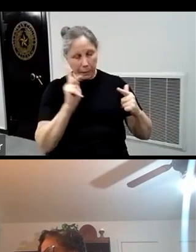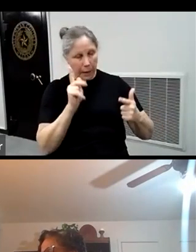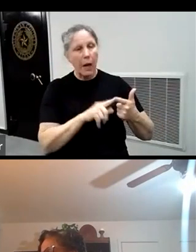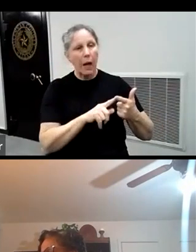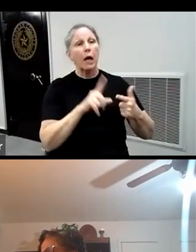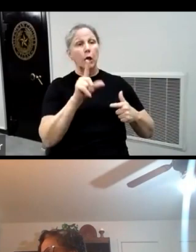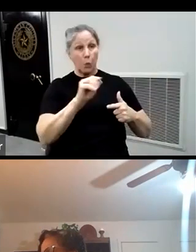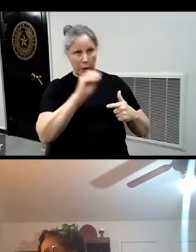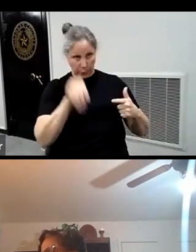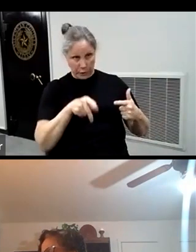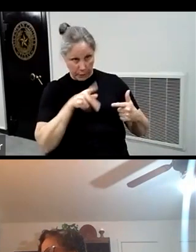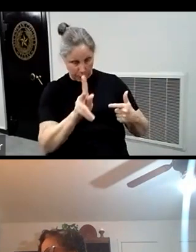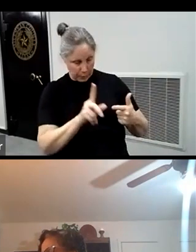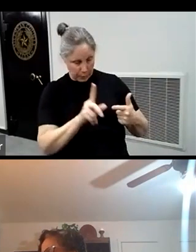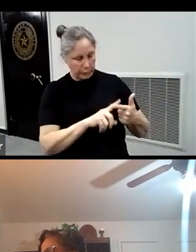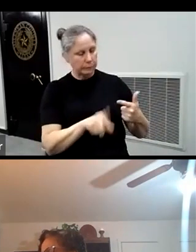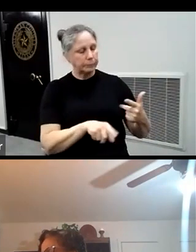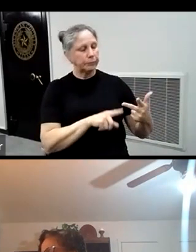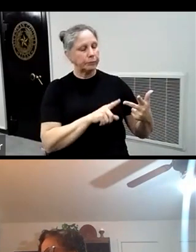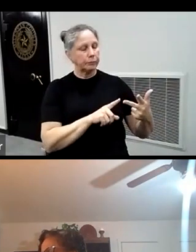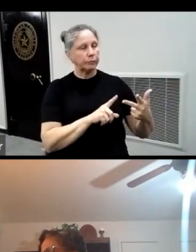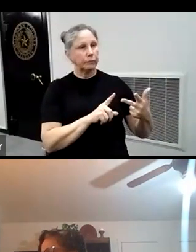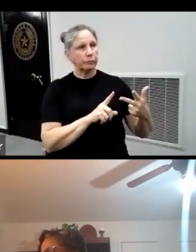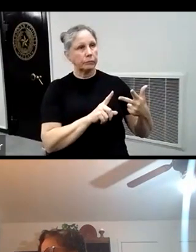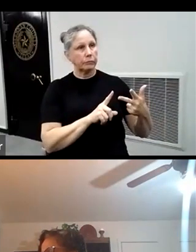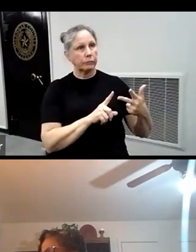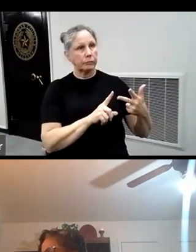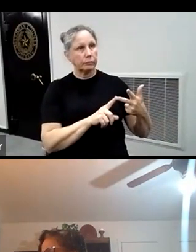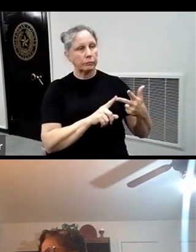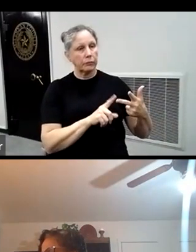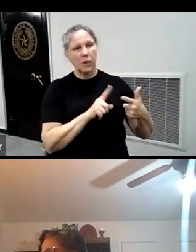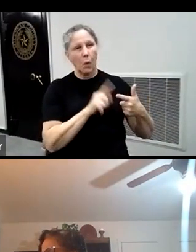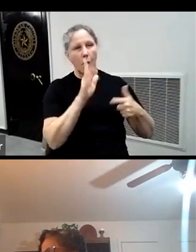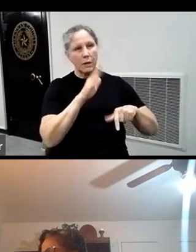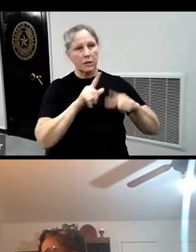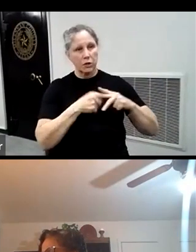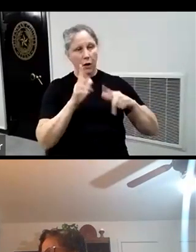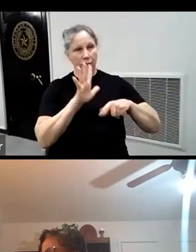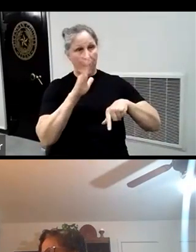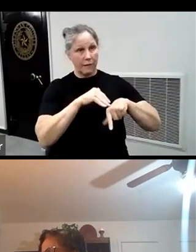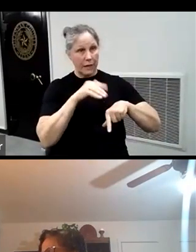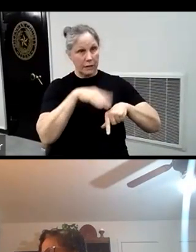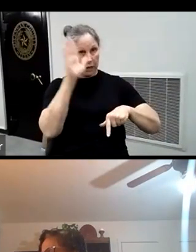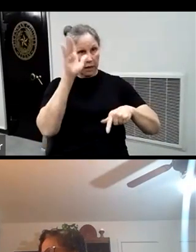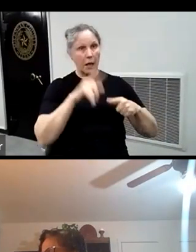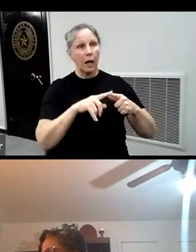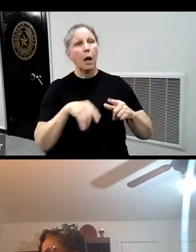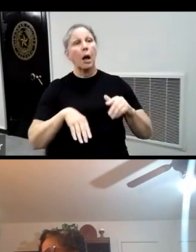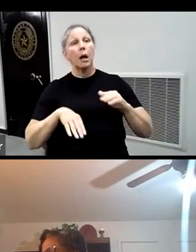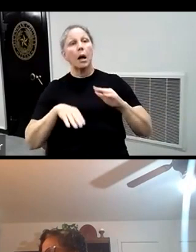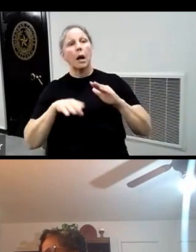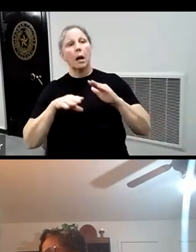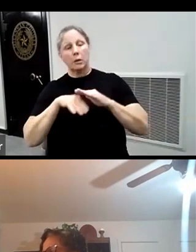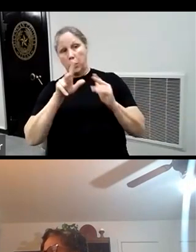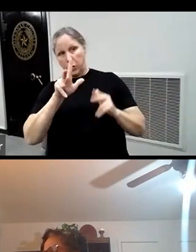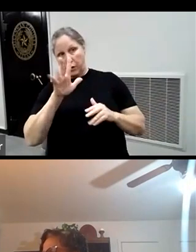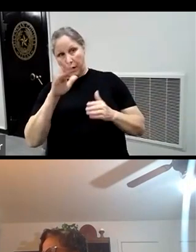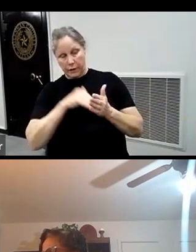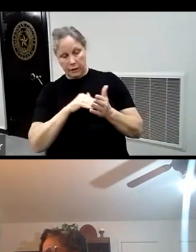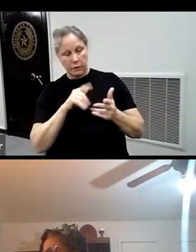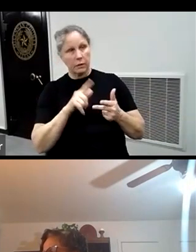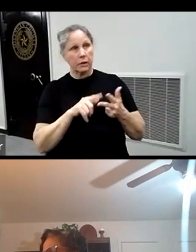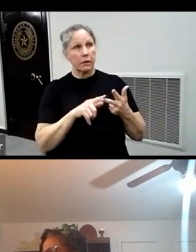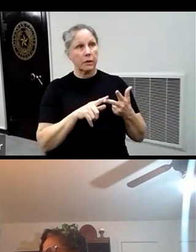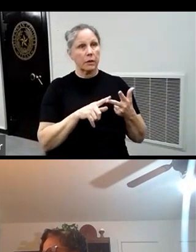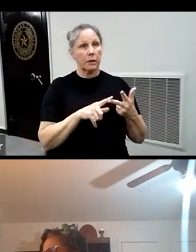is 20% or 5,000 minimum plus $35,000.